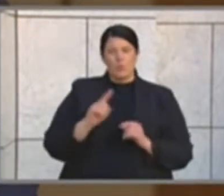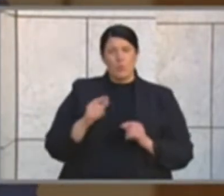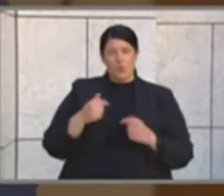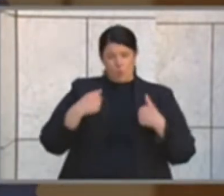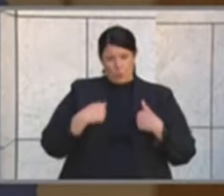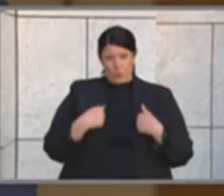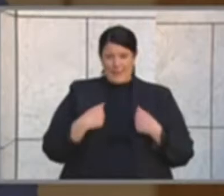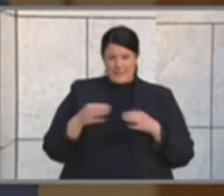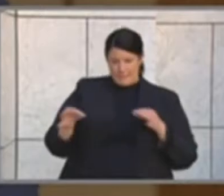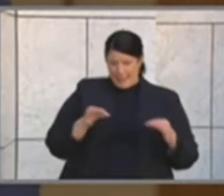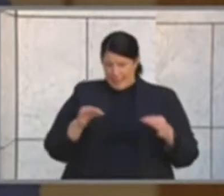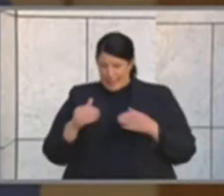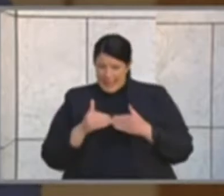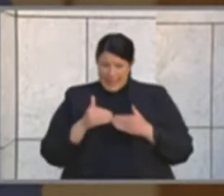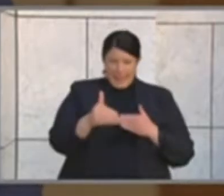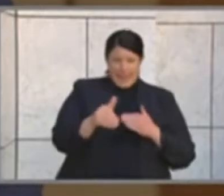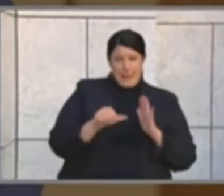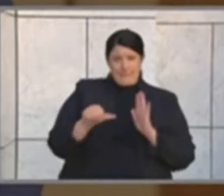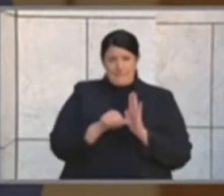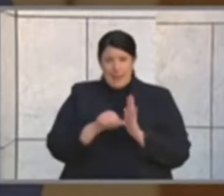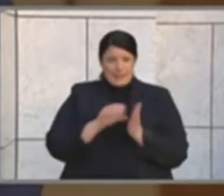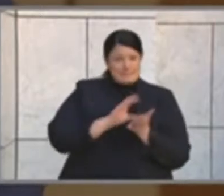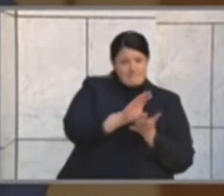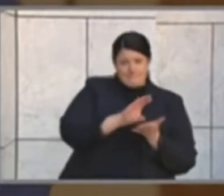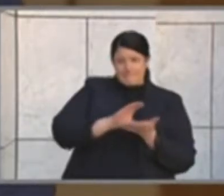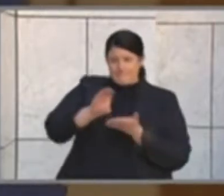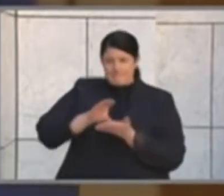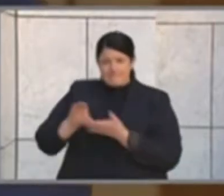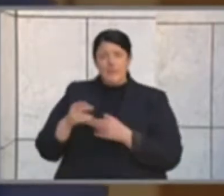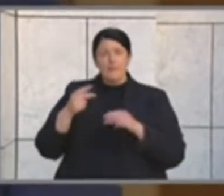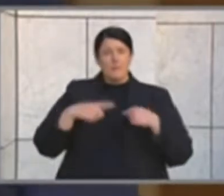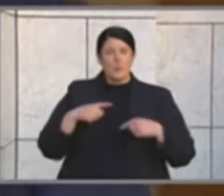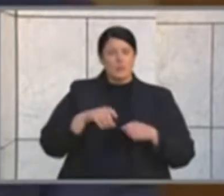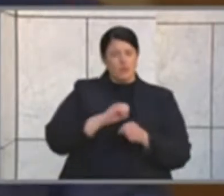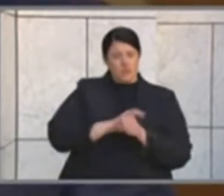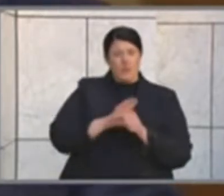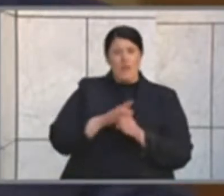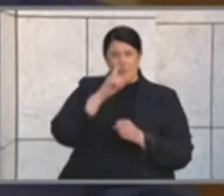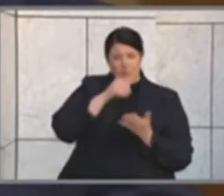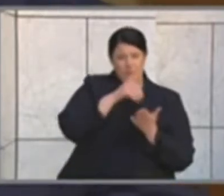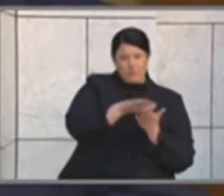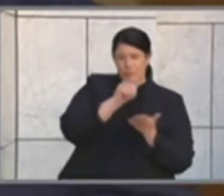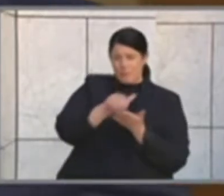to the coronavirus were so important and are so important.